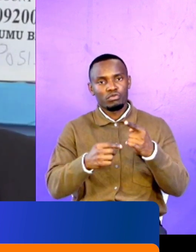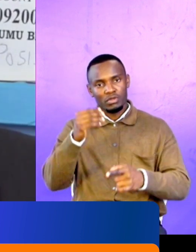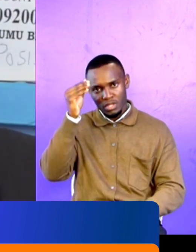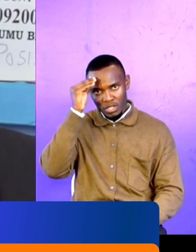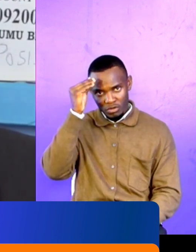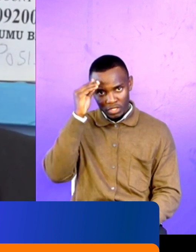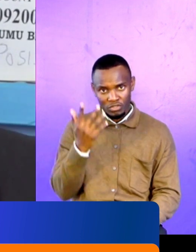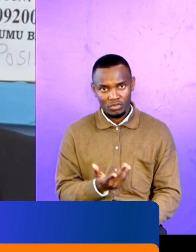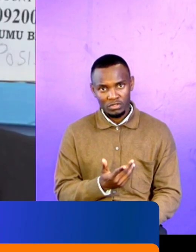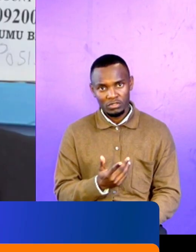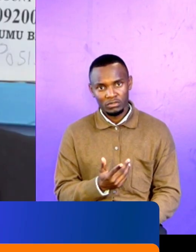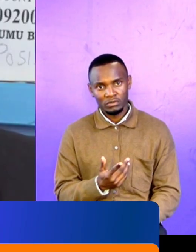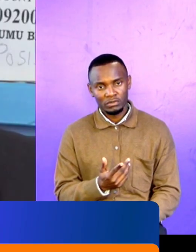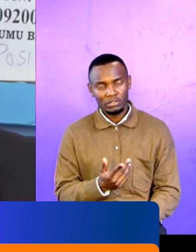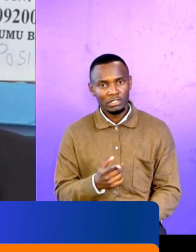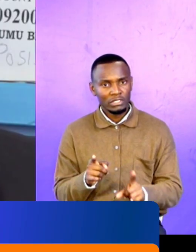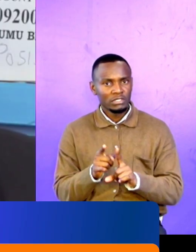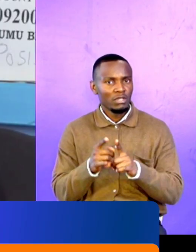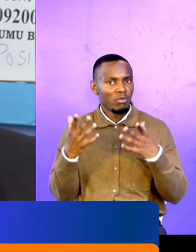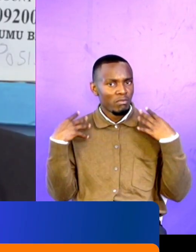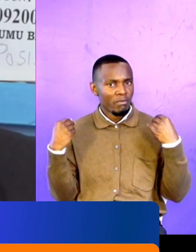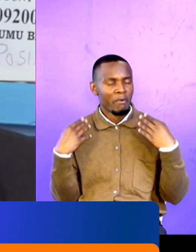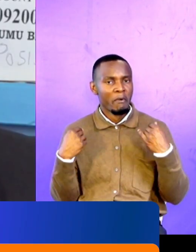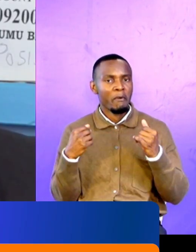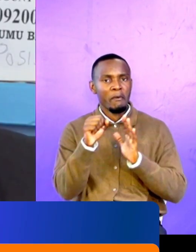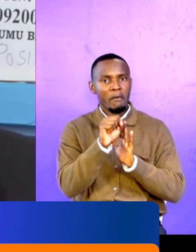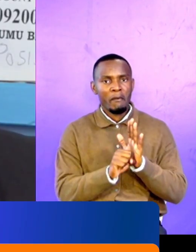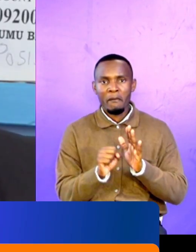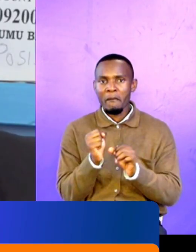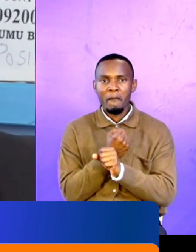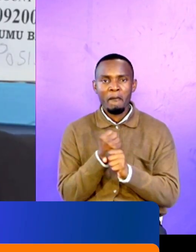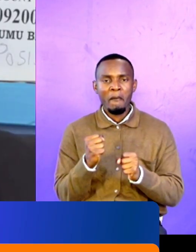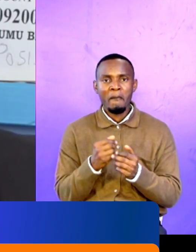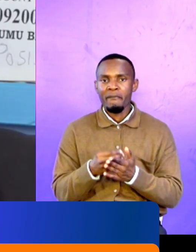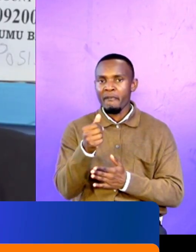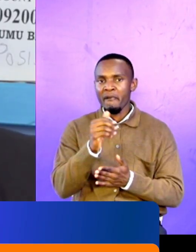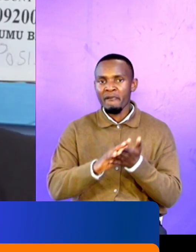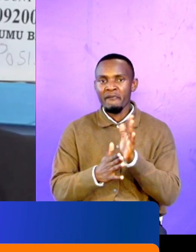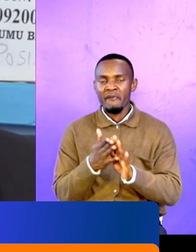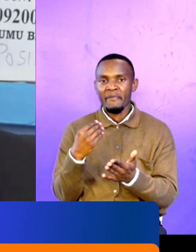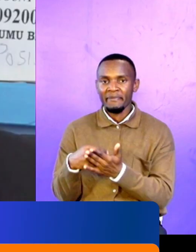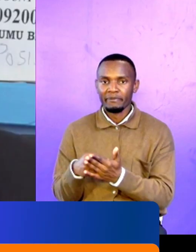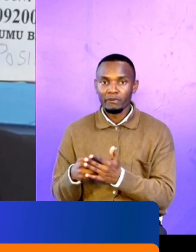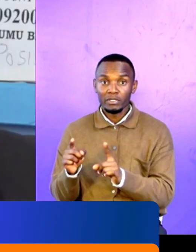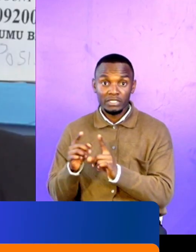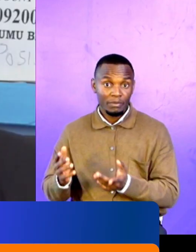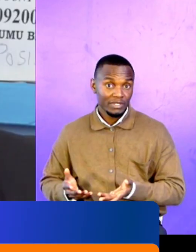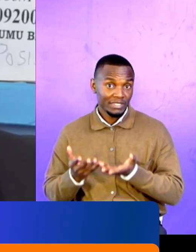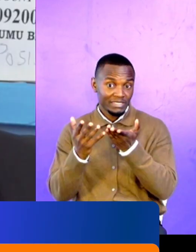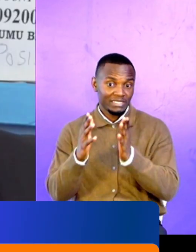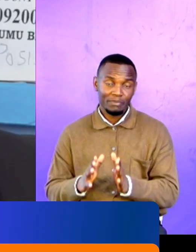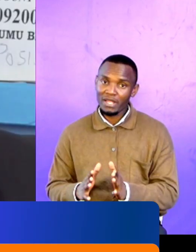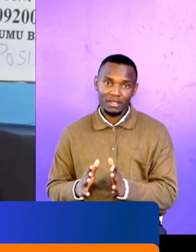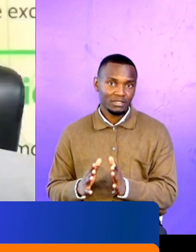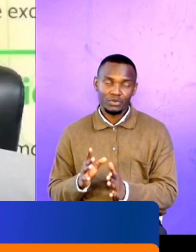subjects. Hatuwezi tukanunua bila hizo fedha. Na baadhi ya suppliers ni wagumu sana kwa sababu shule nyingi